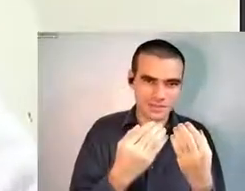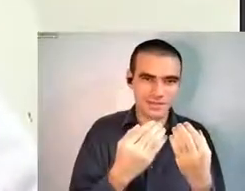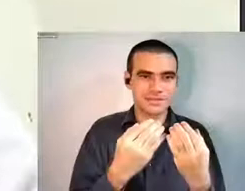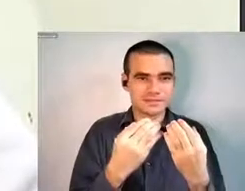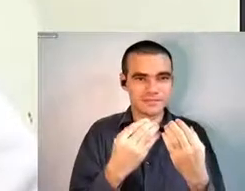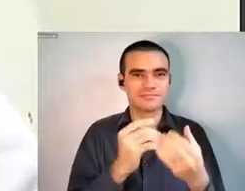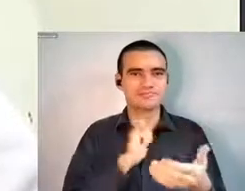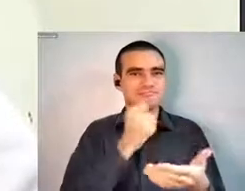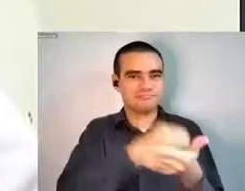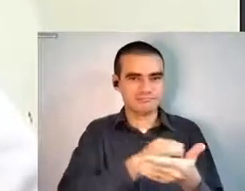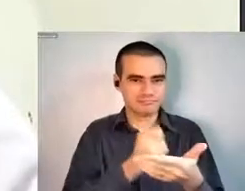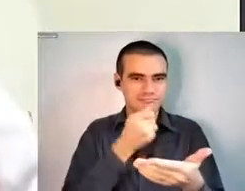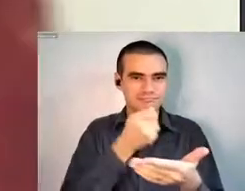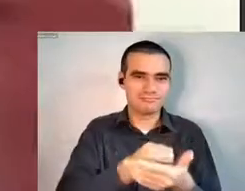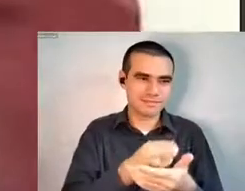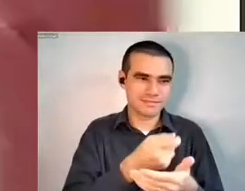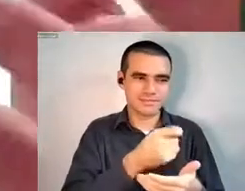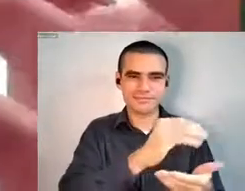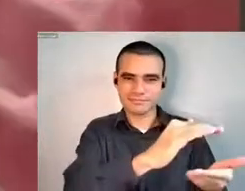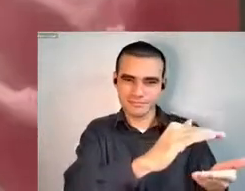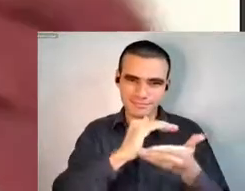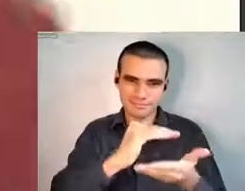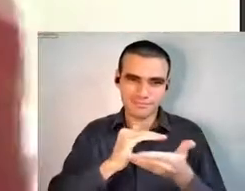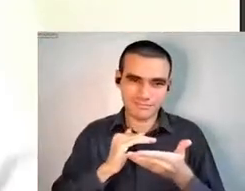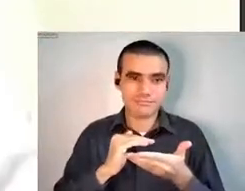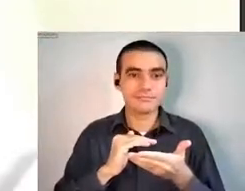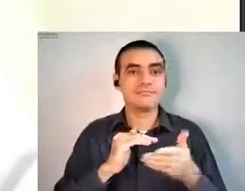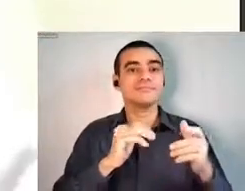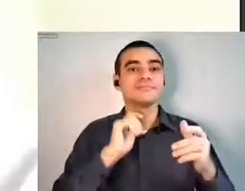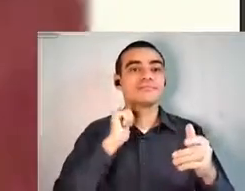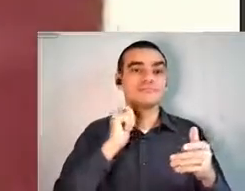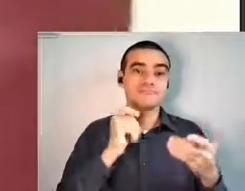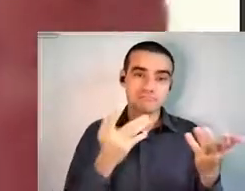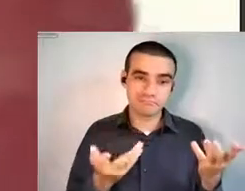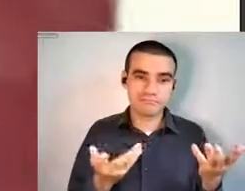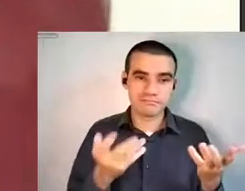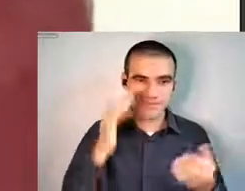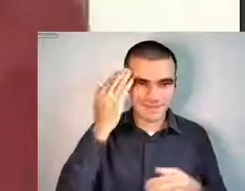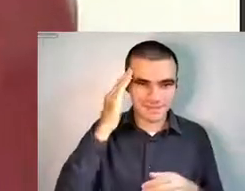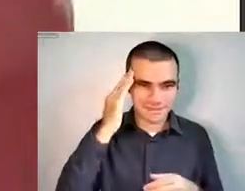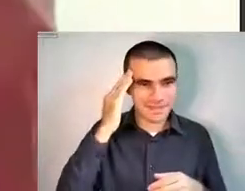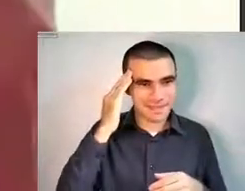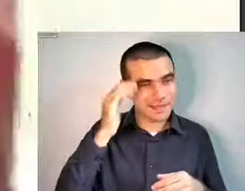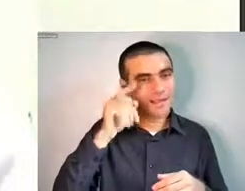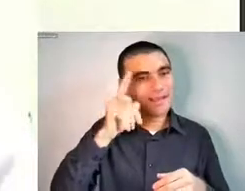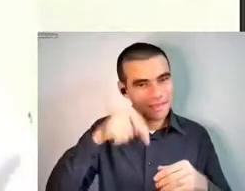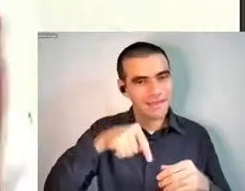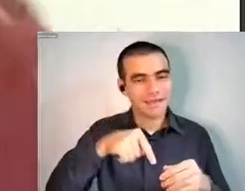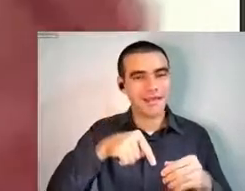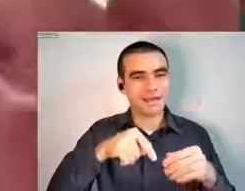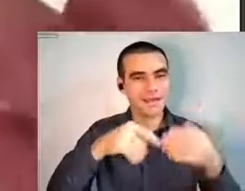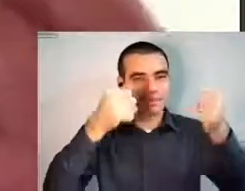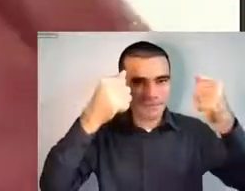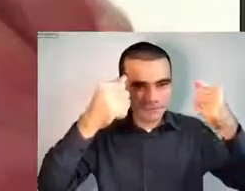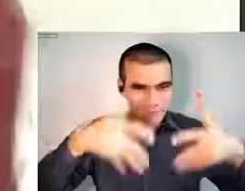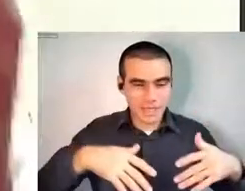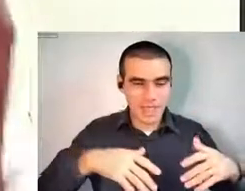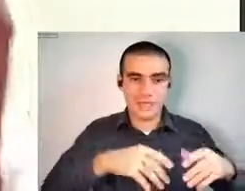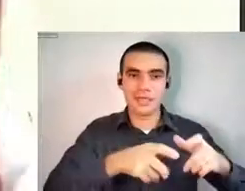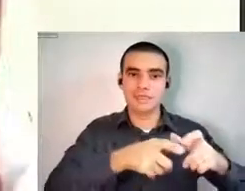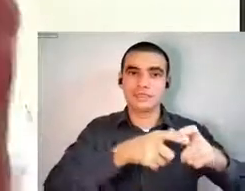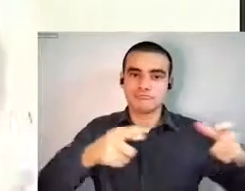the collectors and suppliers of the nuts was increased. So this type